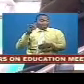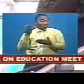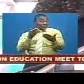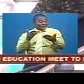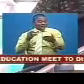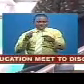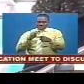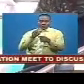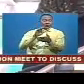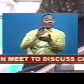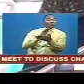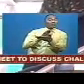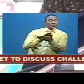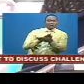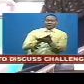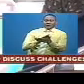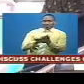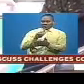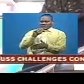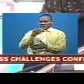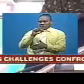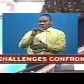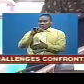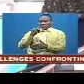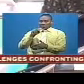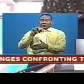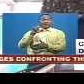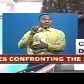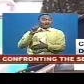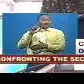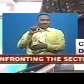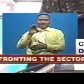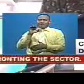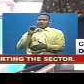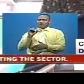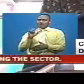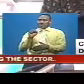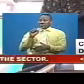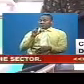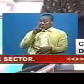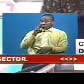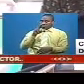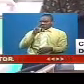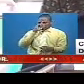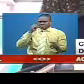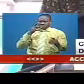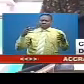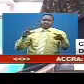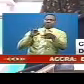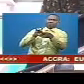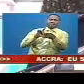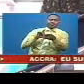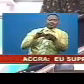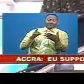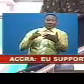Training School in Asinfosu, expanding the GIS Migration Information Bureau towards a full-fledged